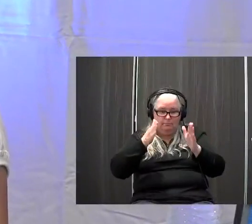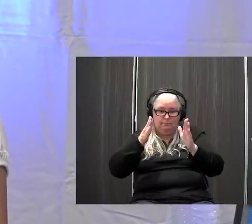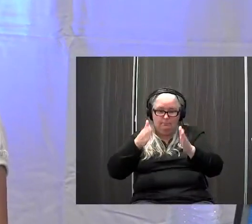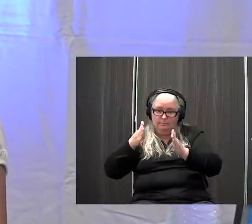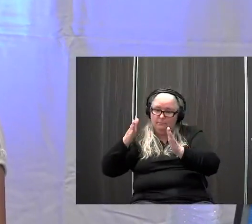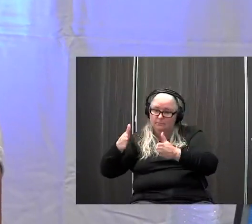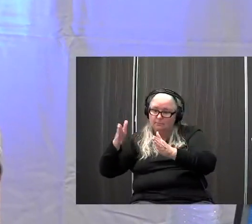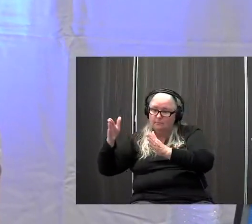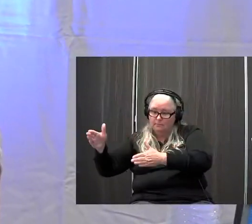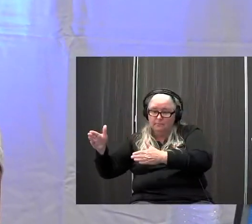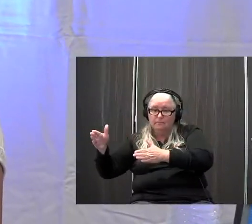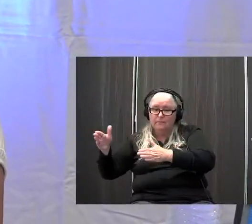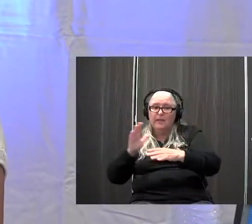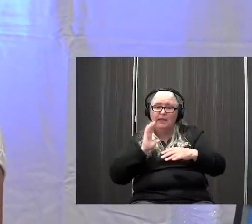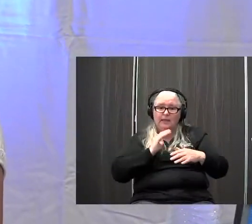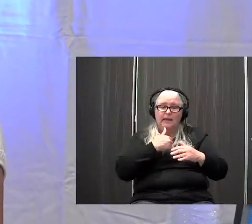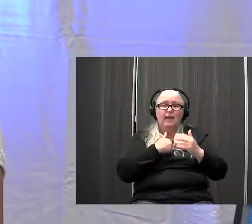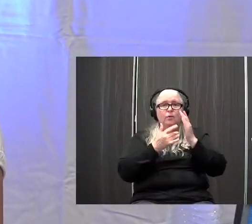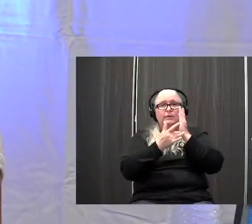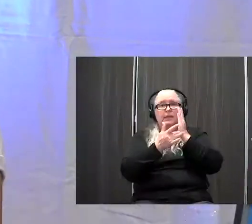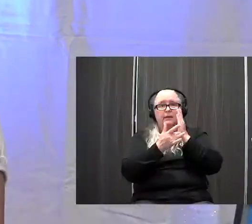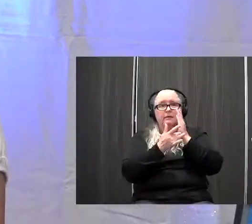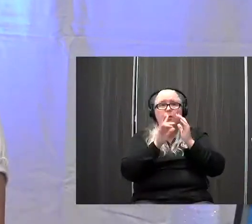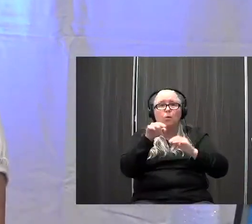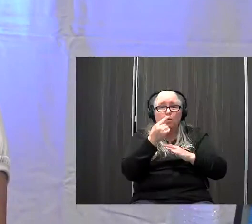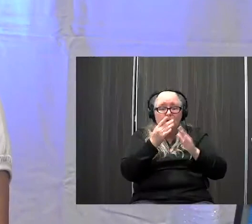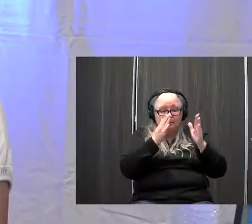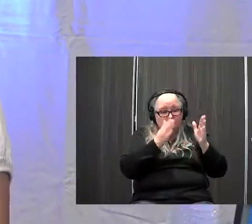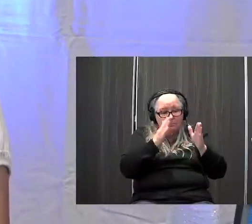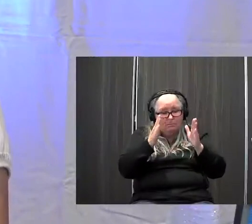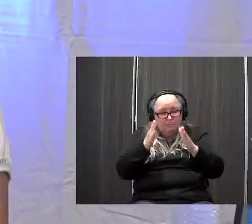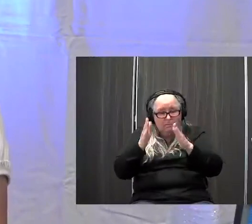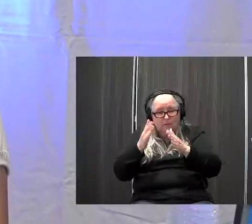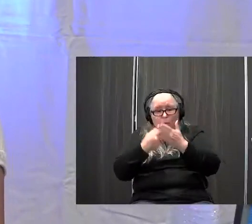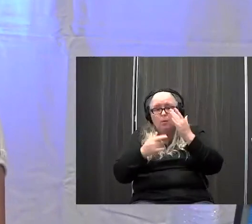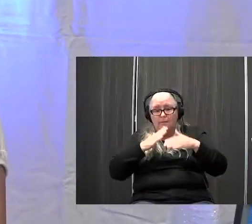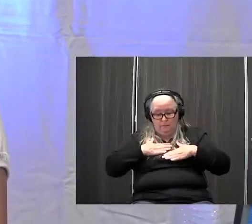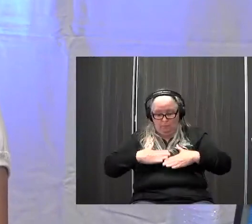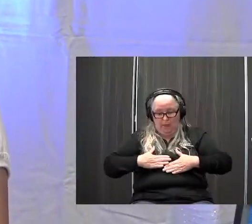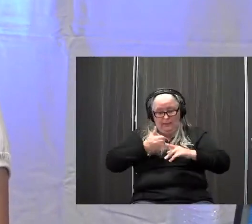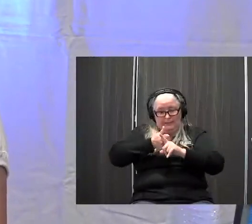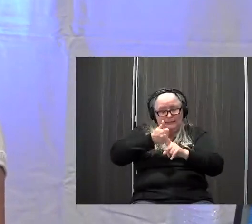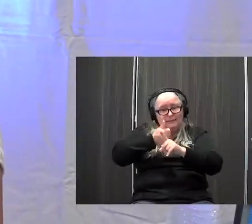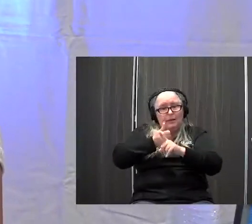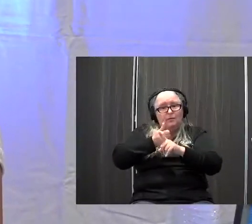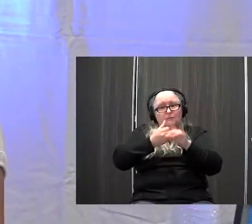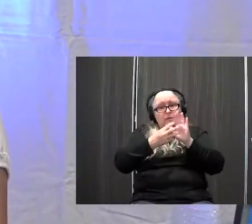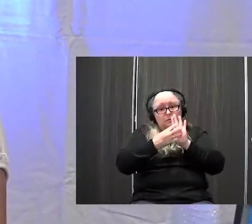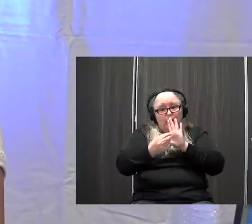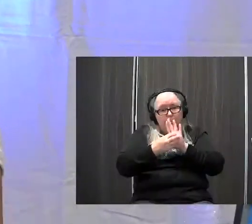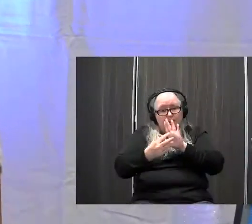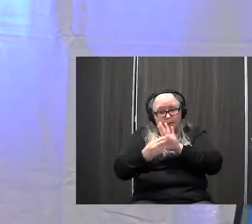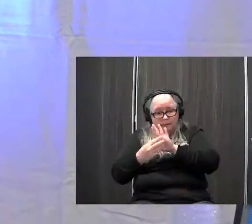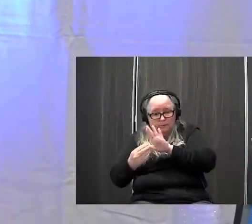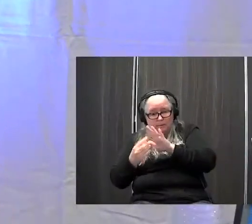our technology works is it only spells out what the body is copying when it's using it. But there